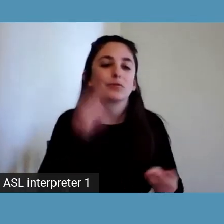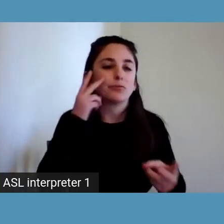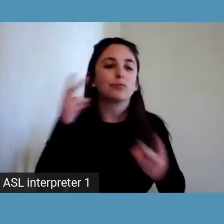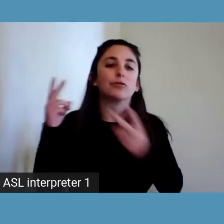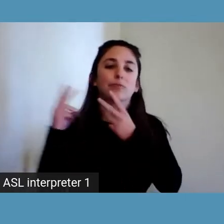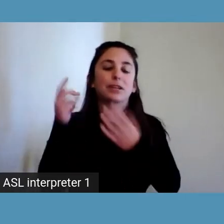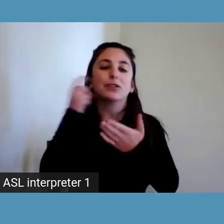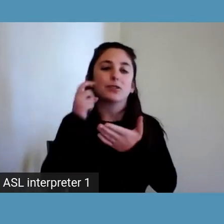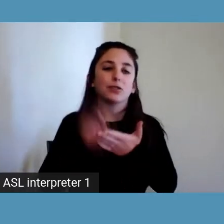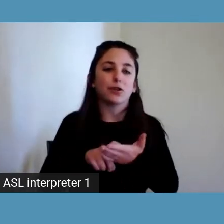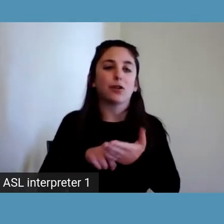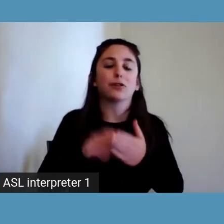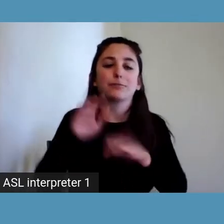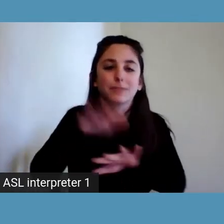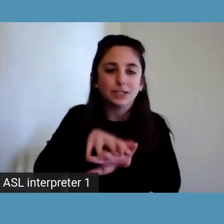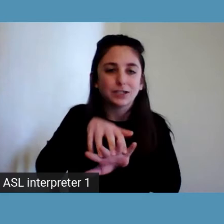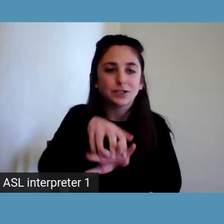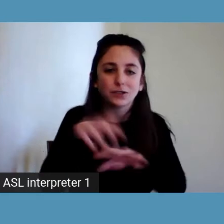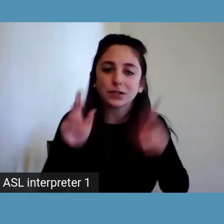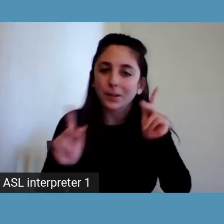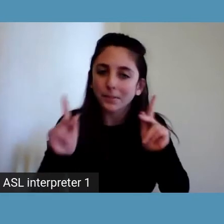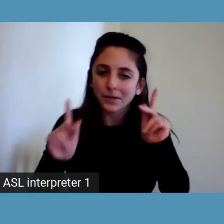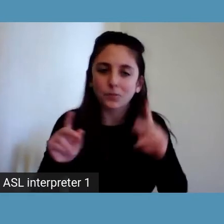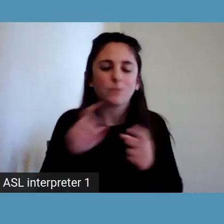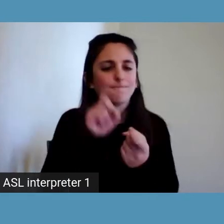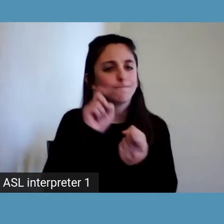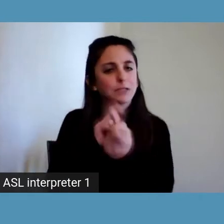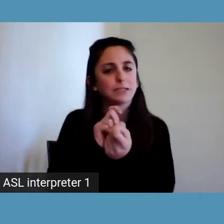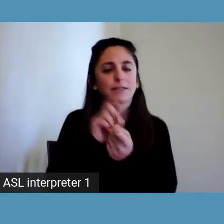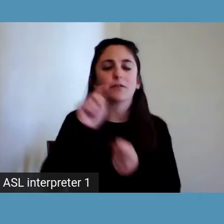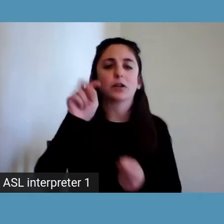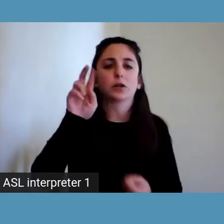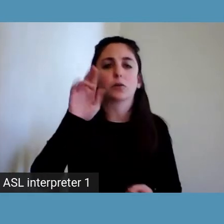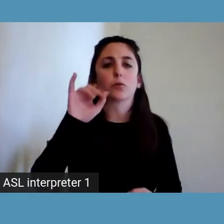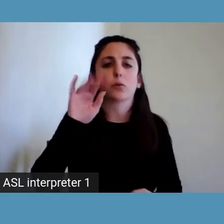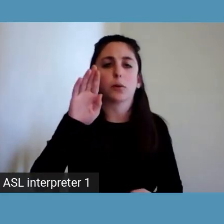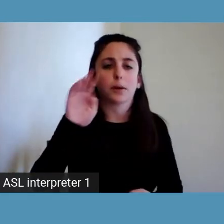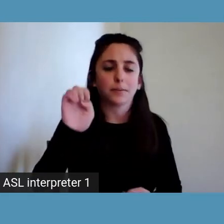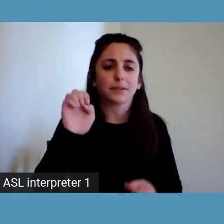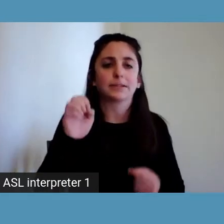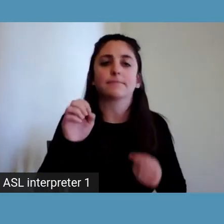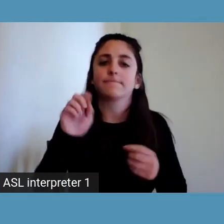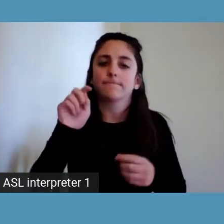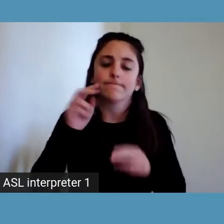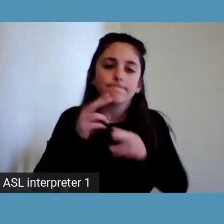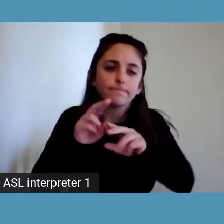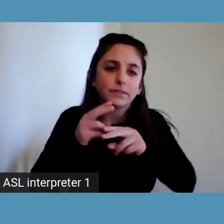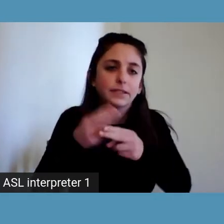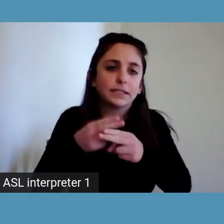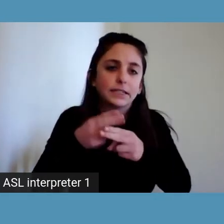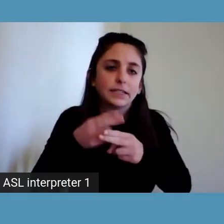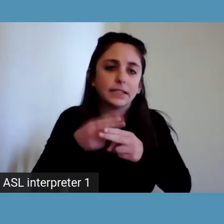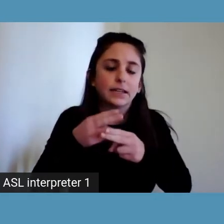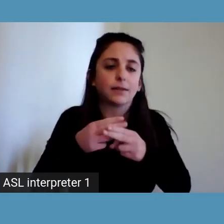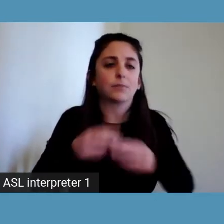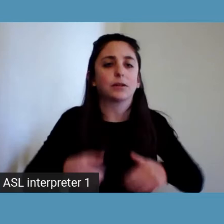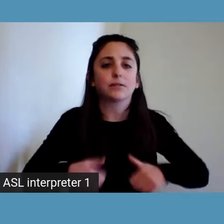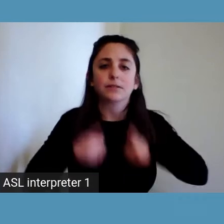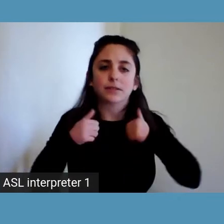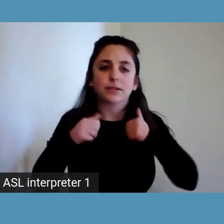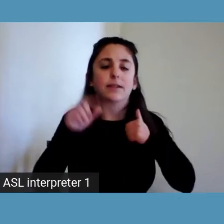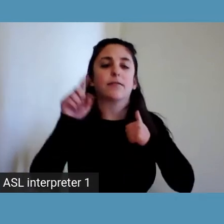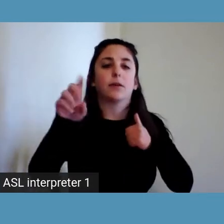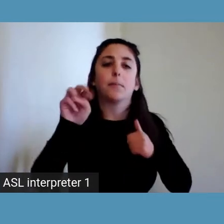the historical homelands of the Massachusetts peoples. Wherever we are, let us all acknowledge all indigenous nations as